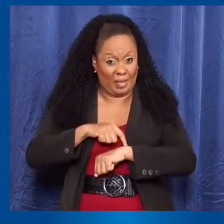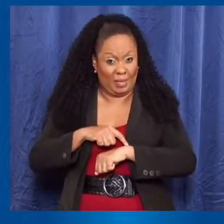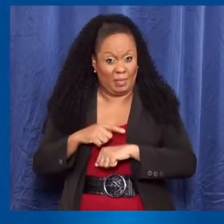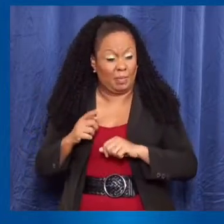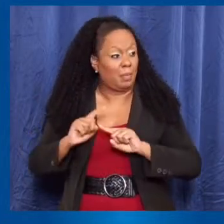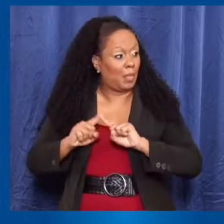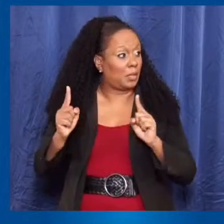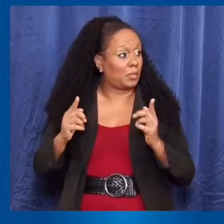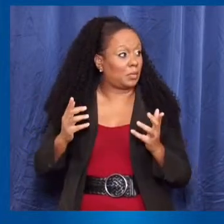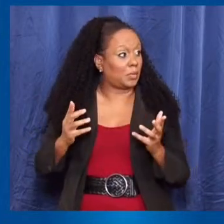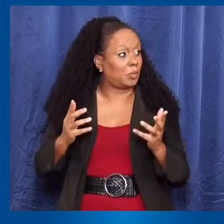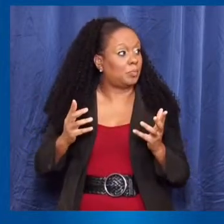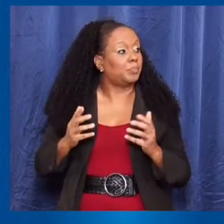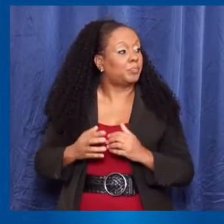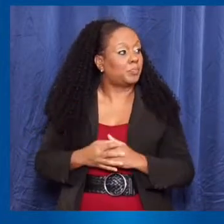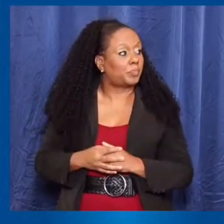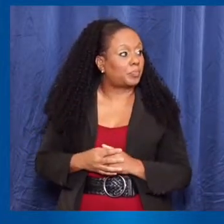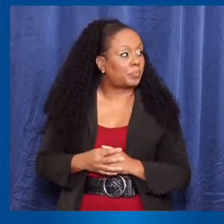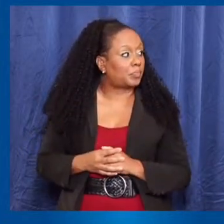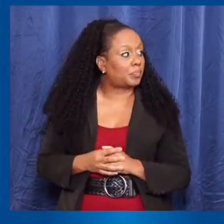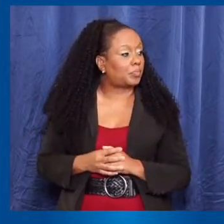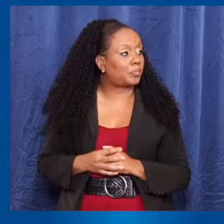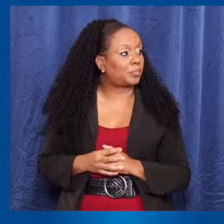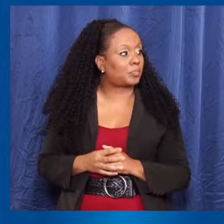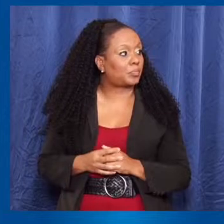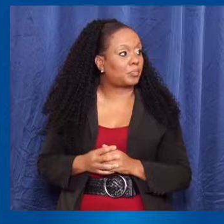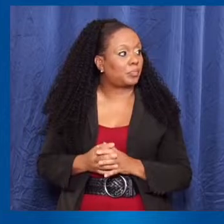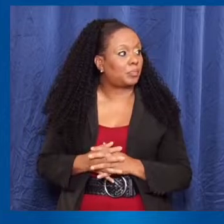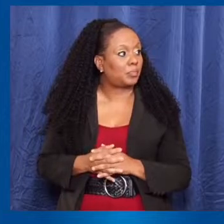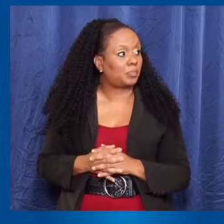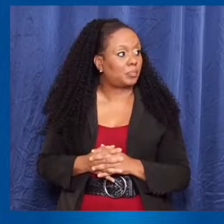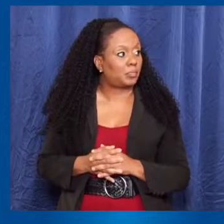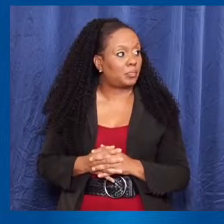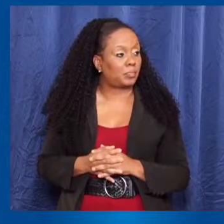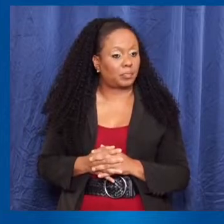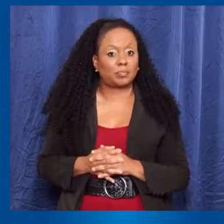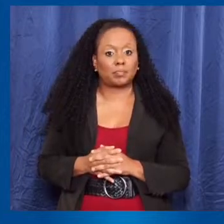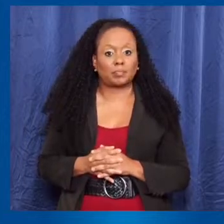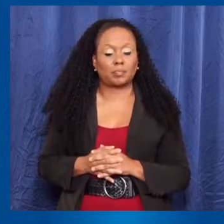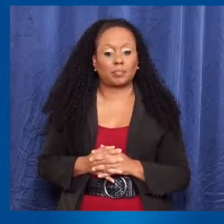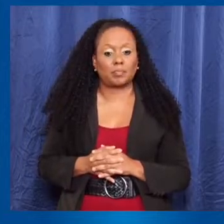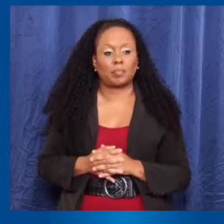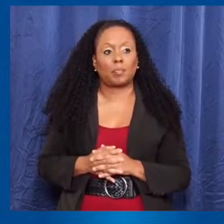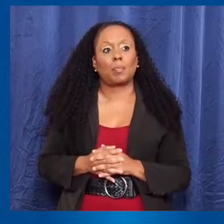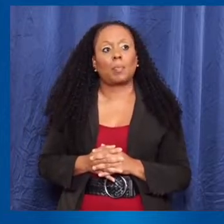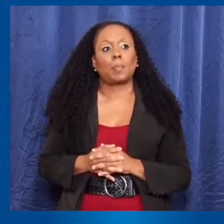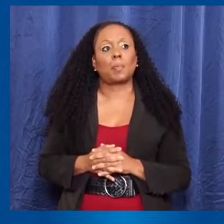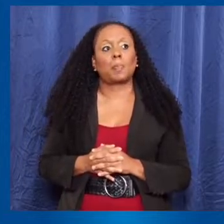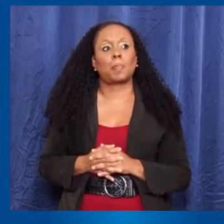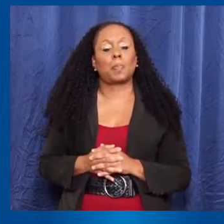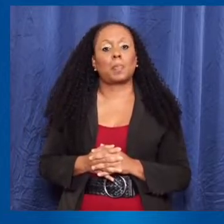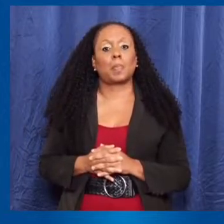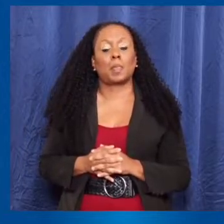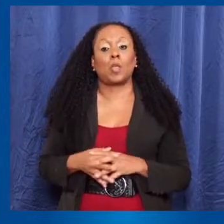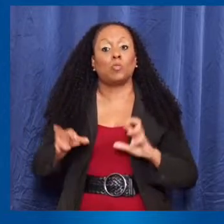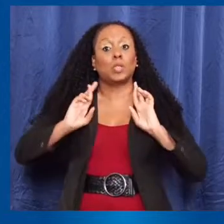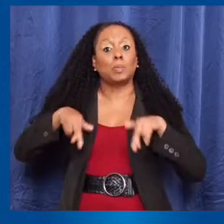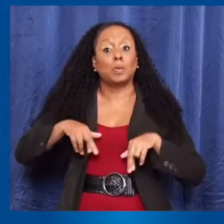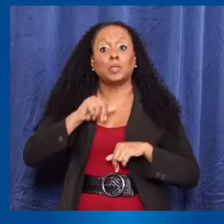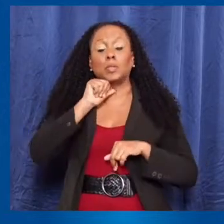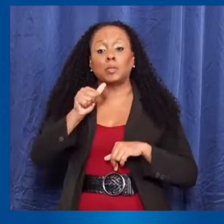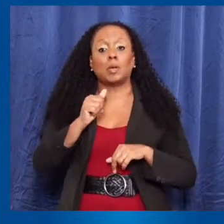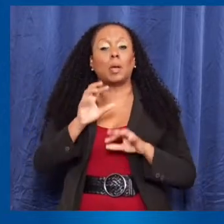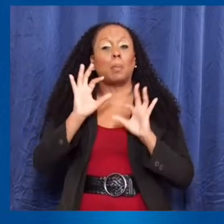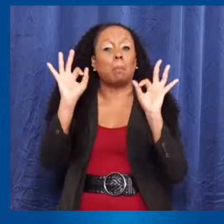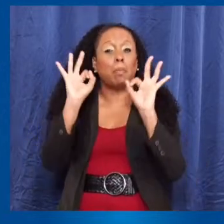you know, a response of, maybe it was not perfect, but it was for the first time that we saw this